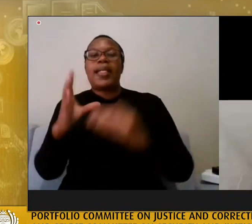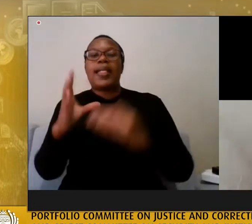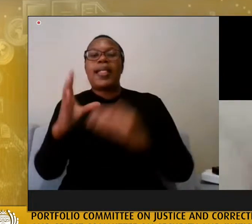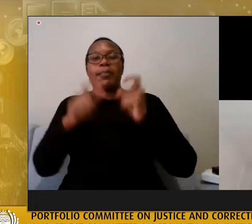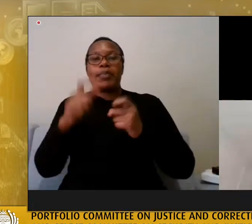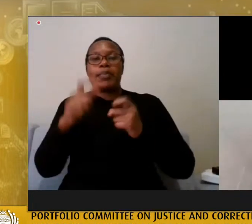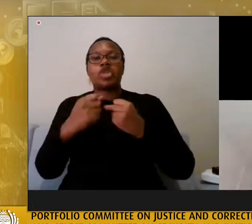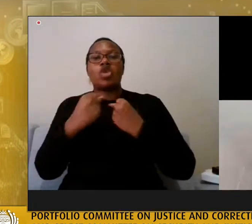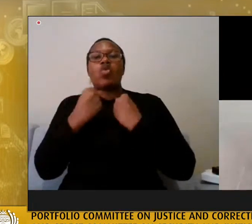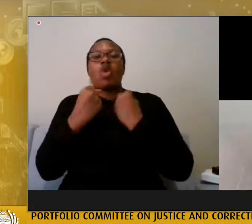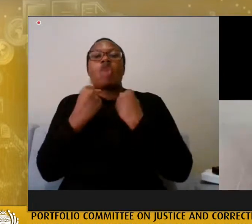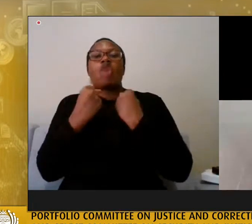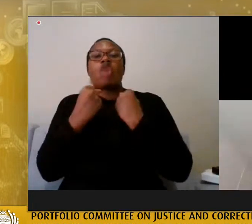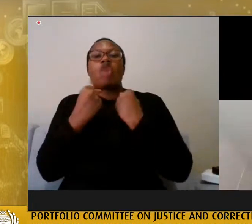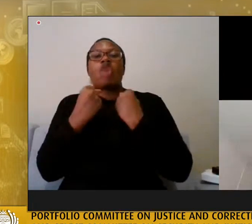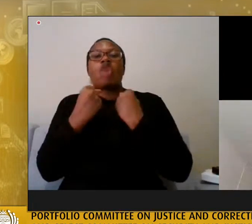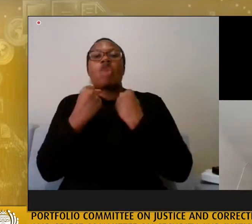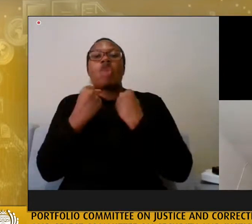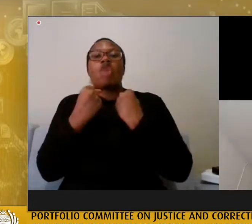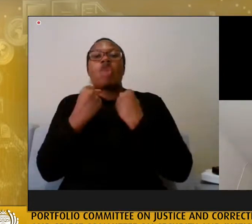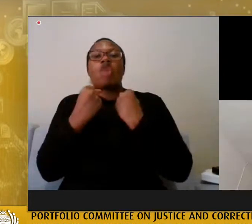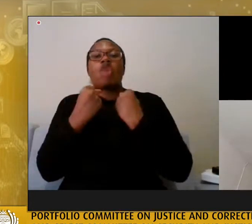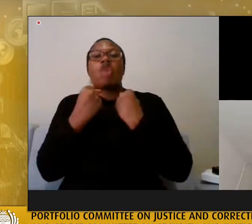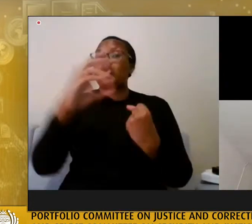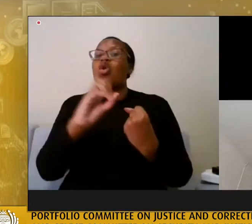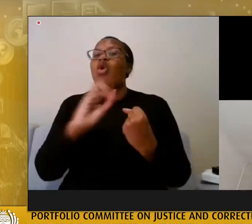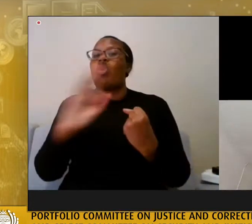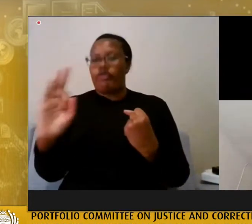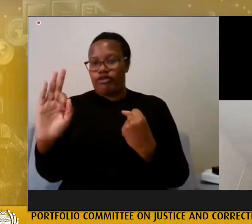switch off their cameras?